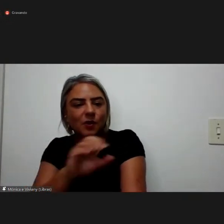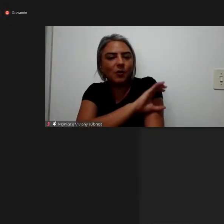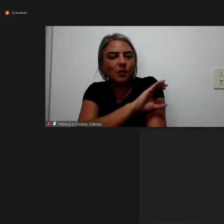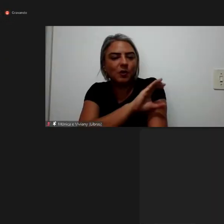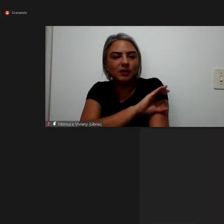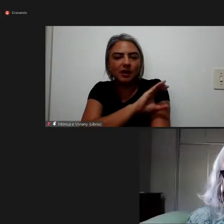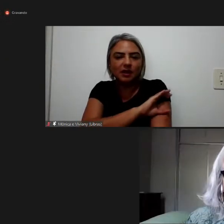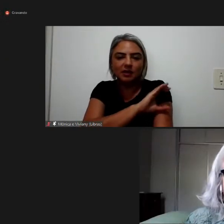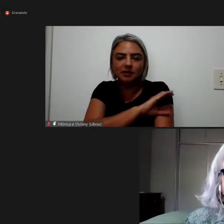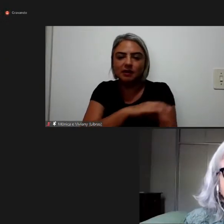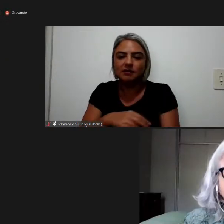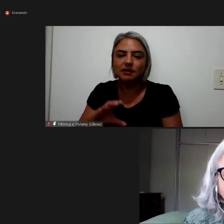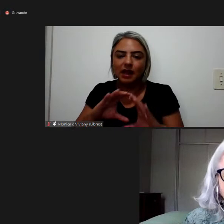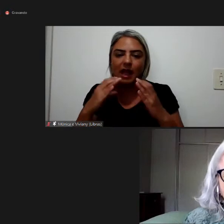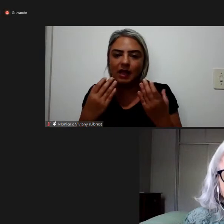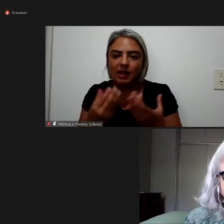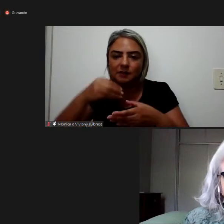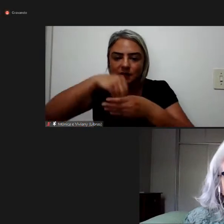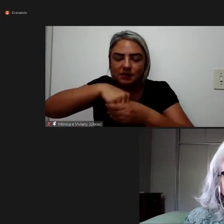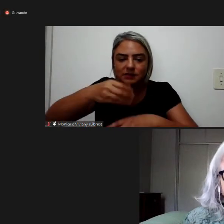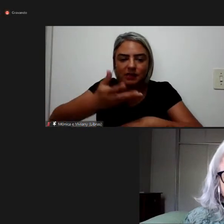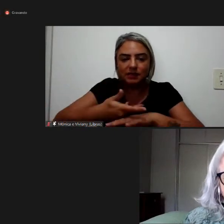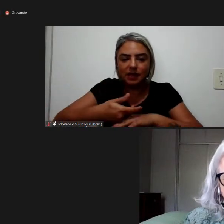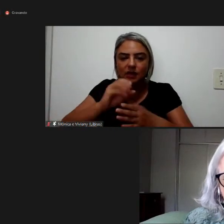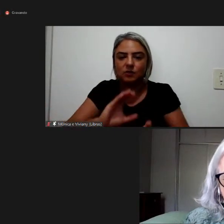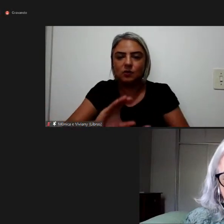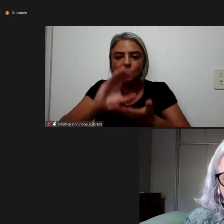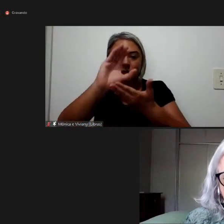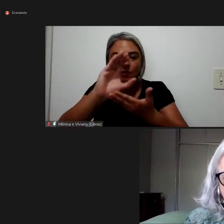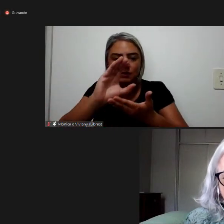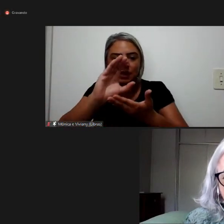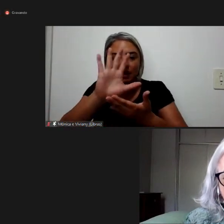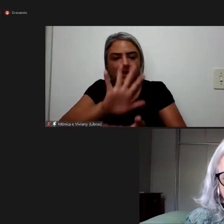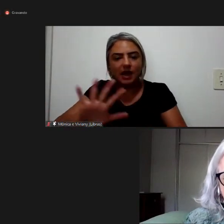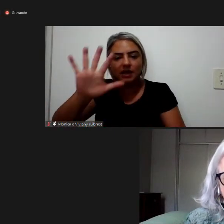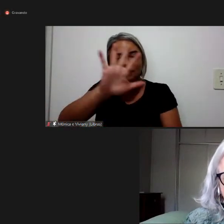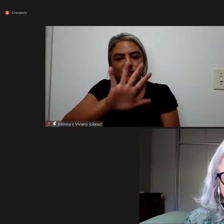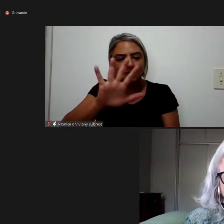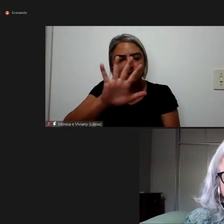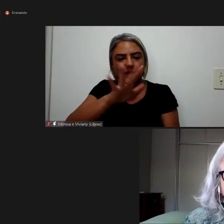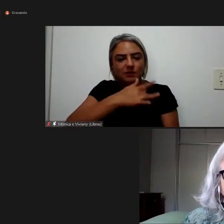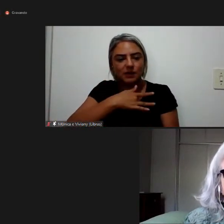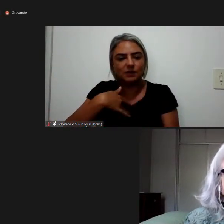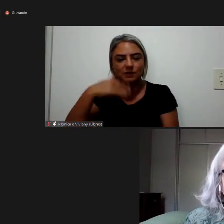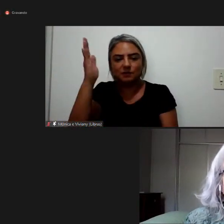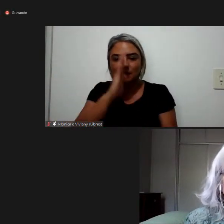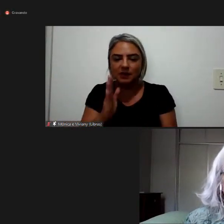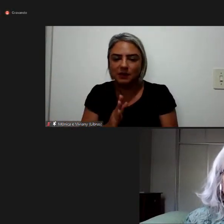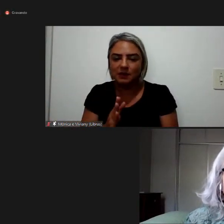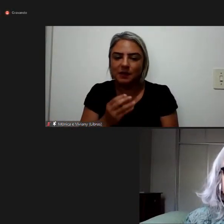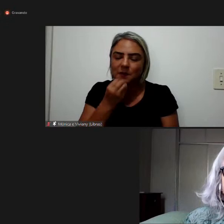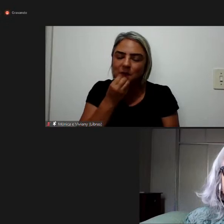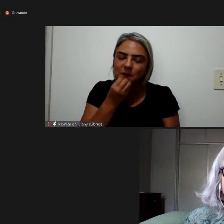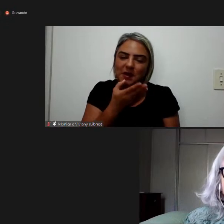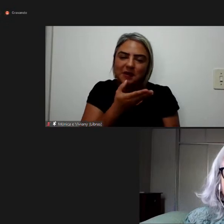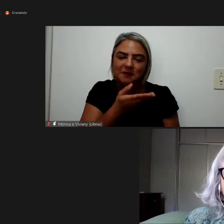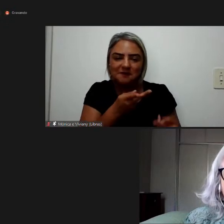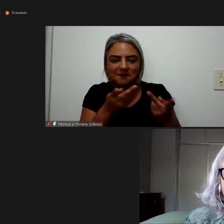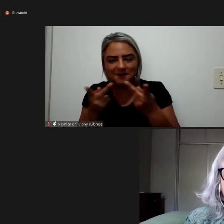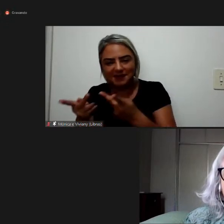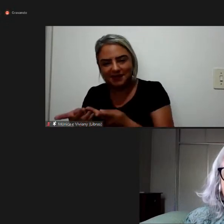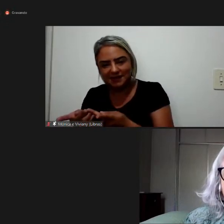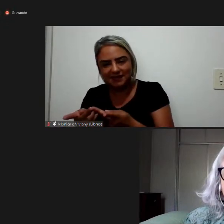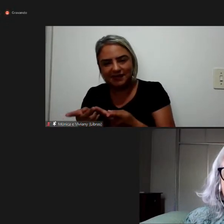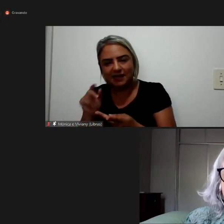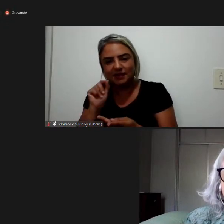the Intersectorial Chamber of Food and Nutrition from the National Council of Health from Brazil. Miriam,